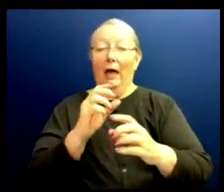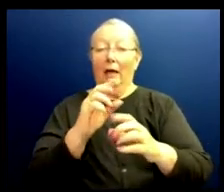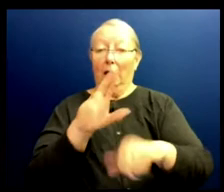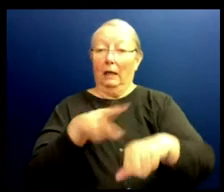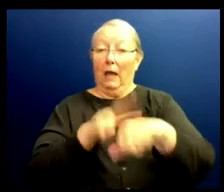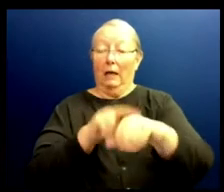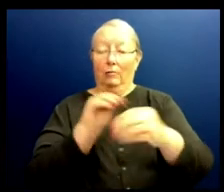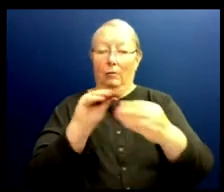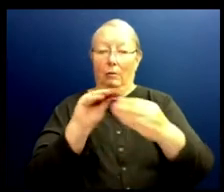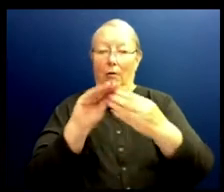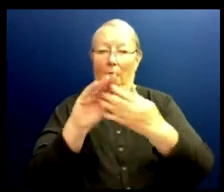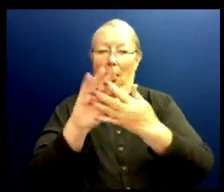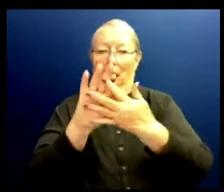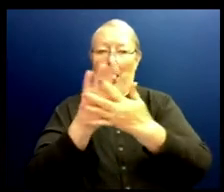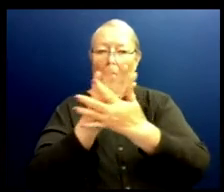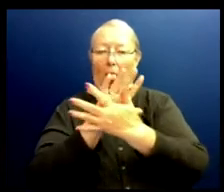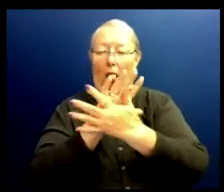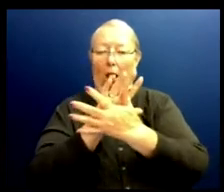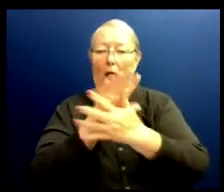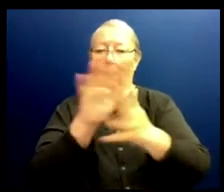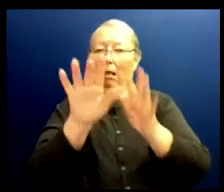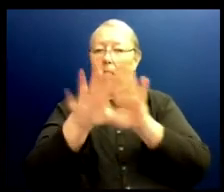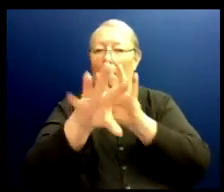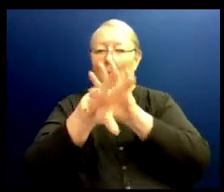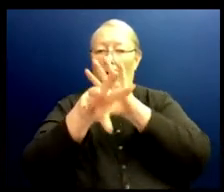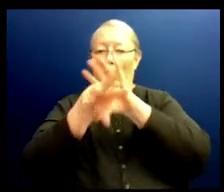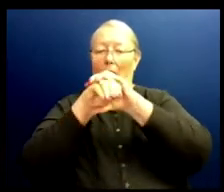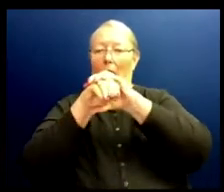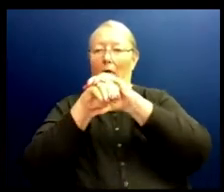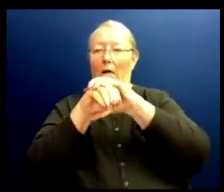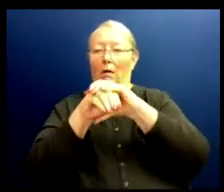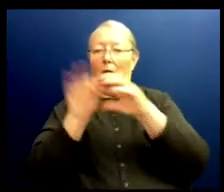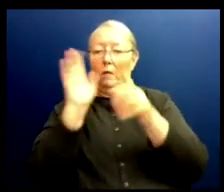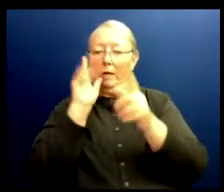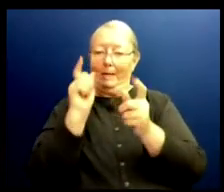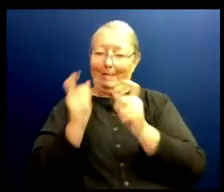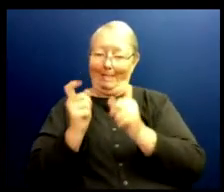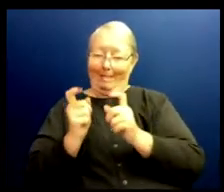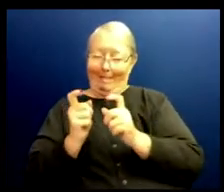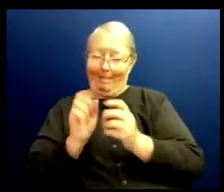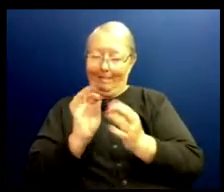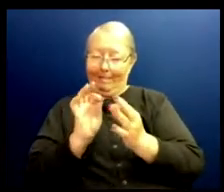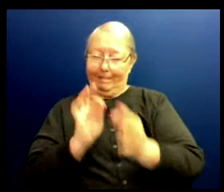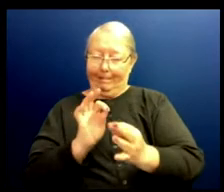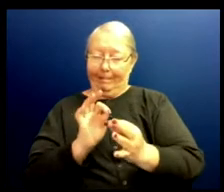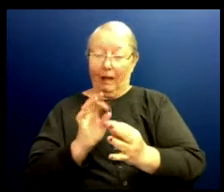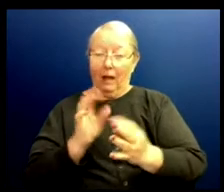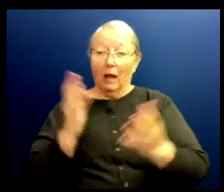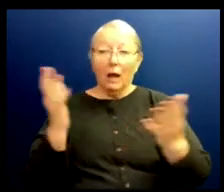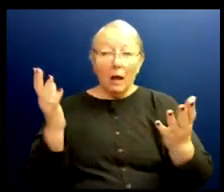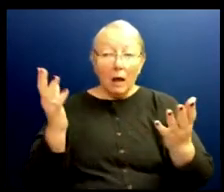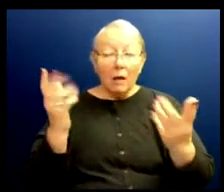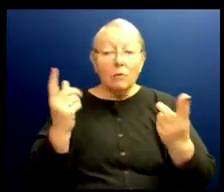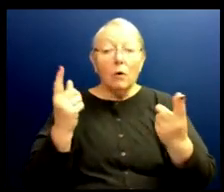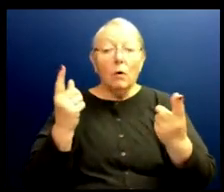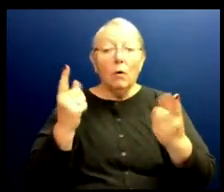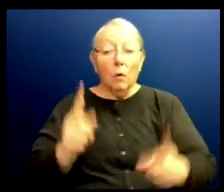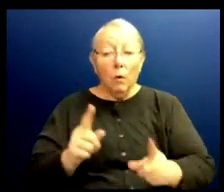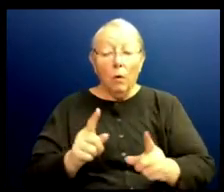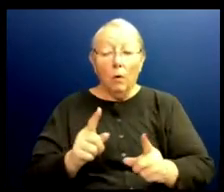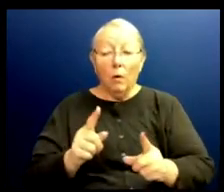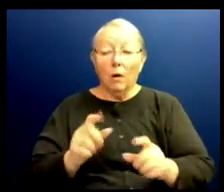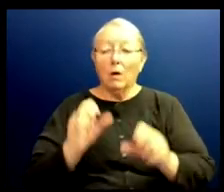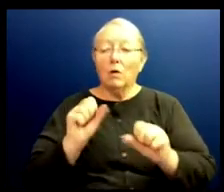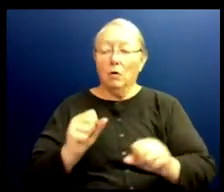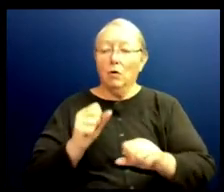aberrations. Well, the fact is, Hubble telescope could be corrected, well, one of two ways. We could either bring it